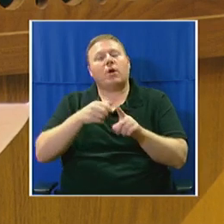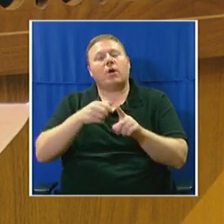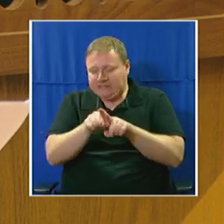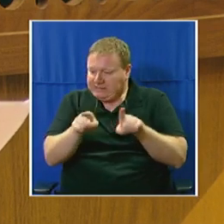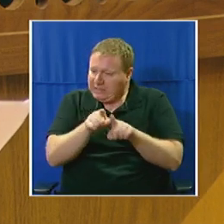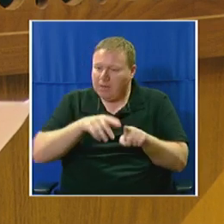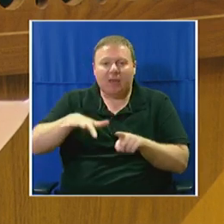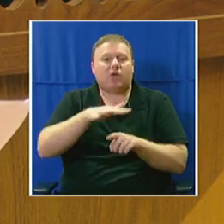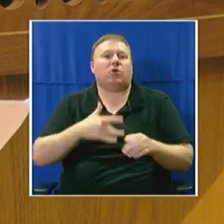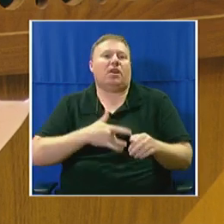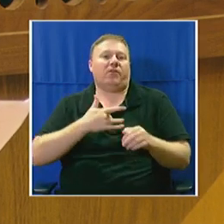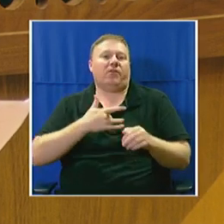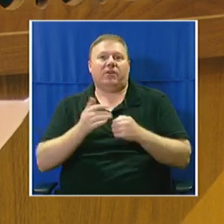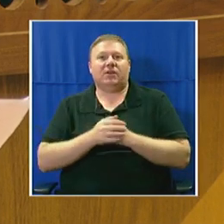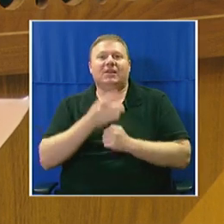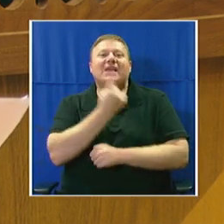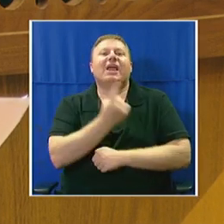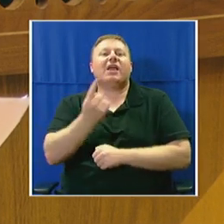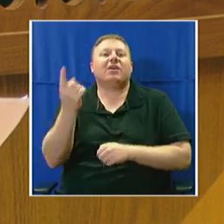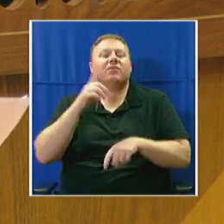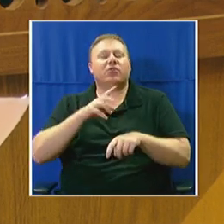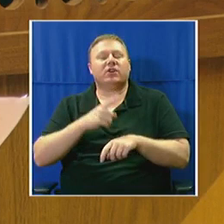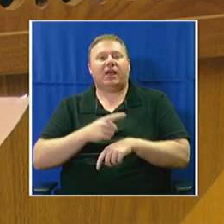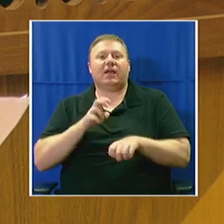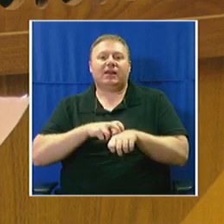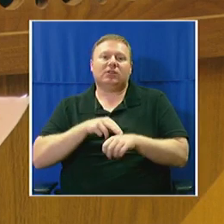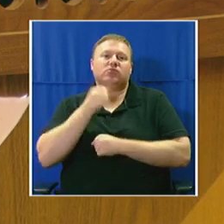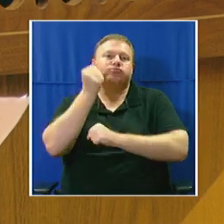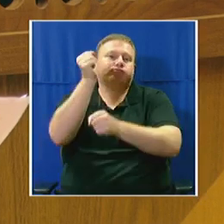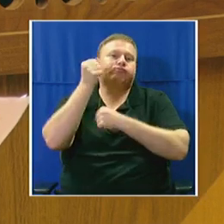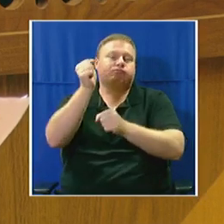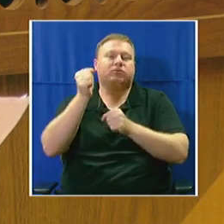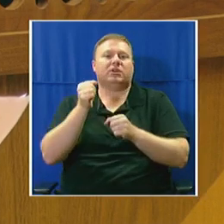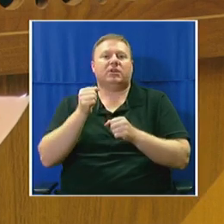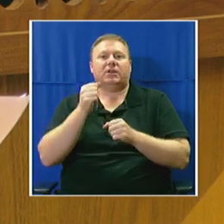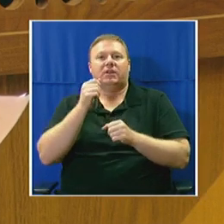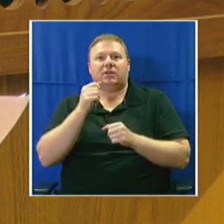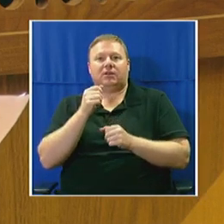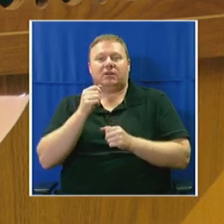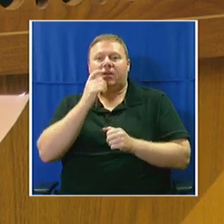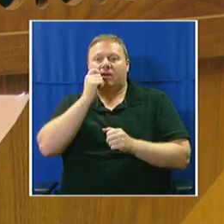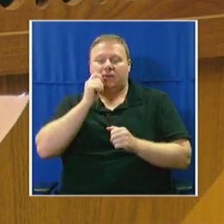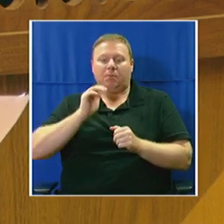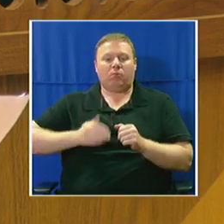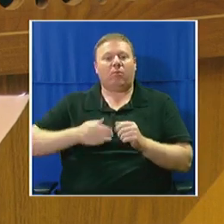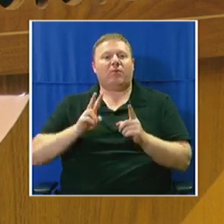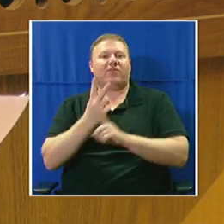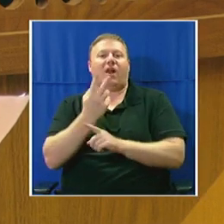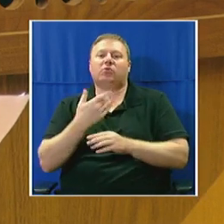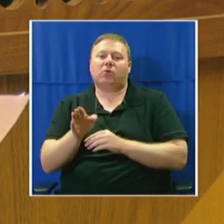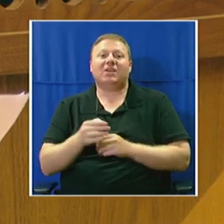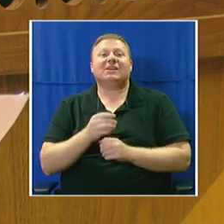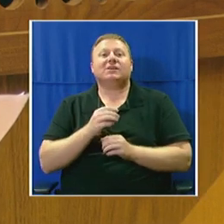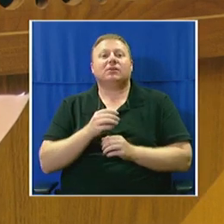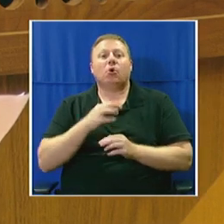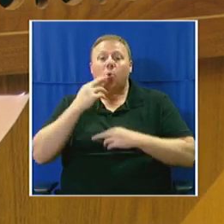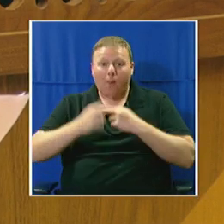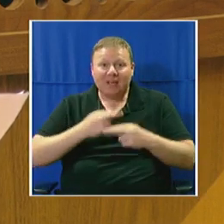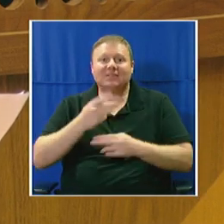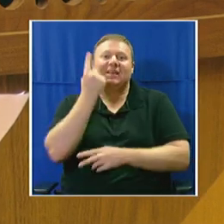often thousands of women live in the same streets and face their tormentas every day because they get released so soon after cases have